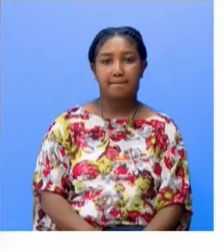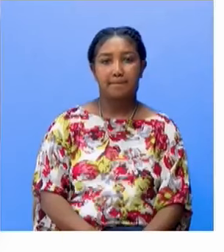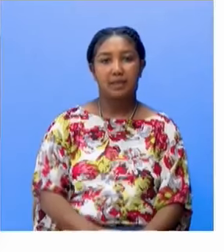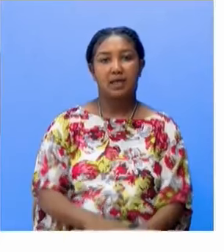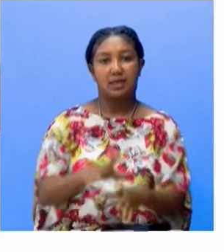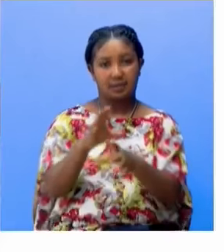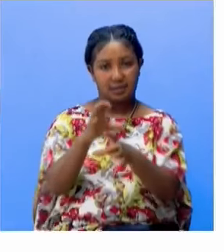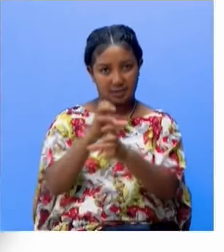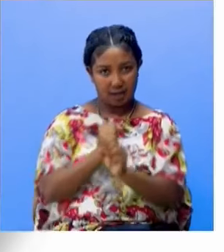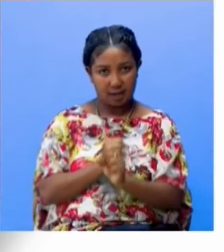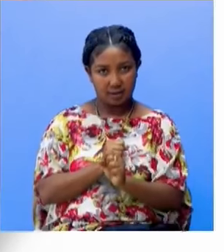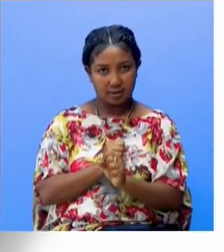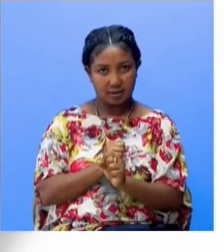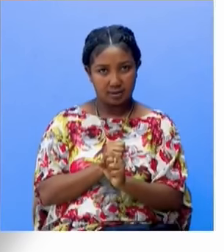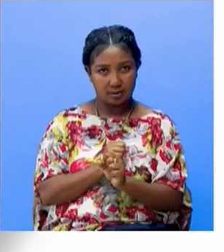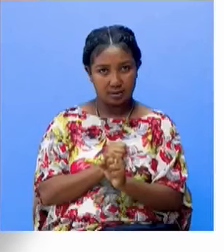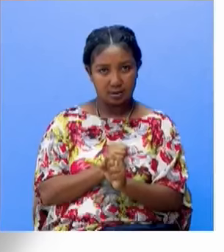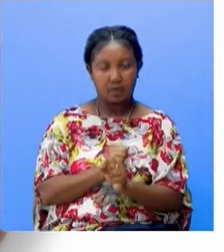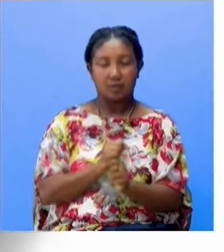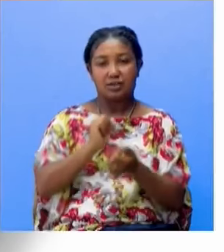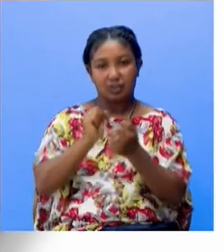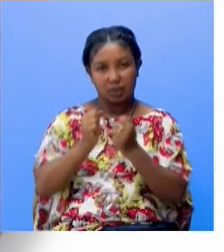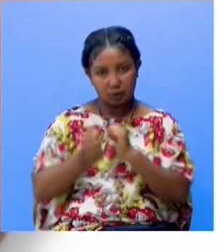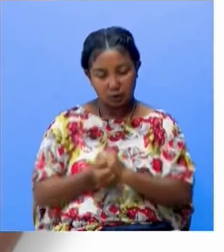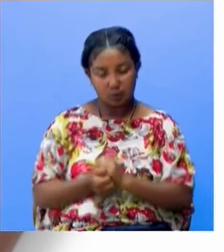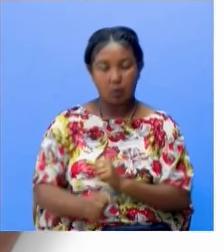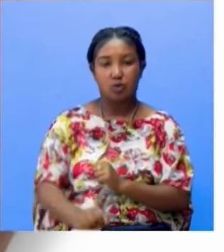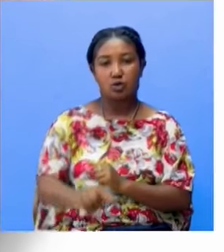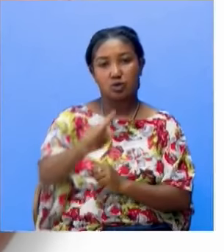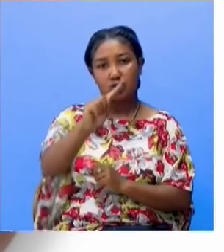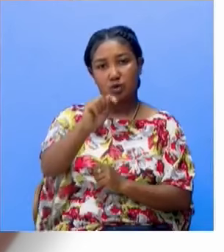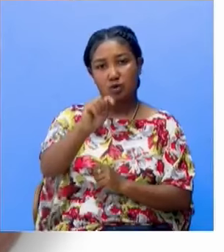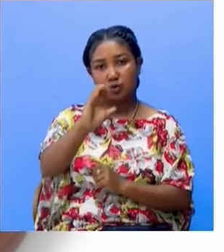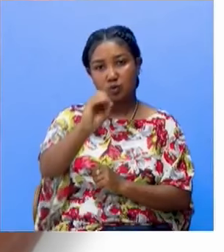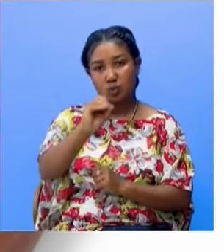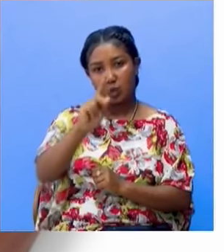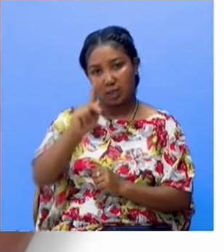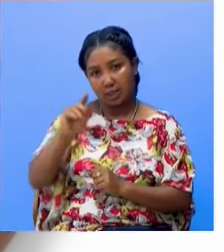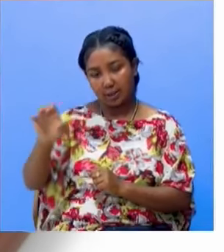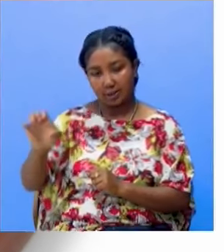Take. Here, took.